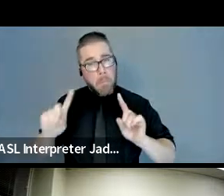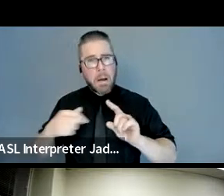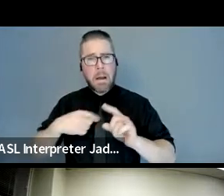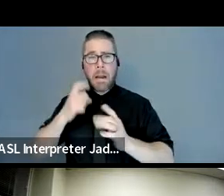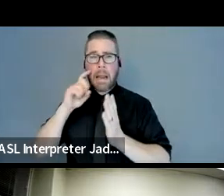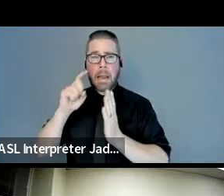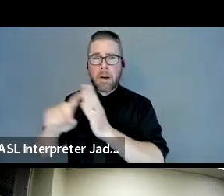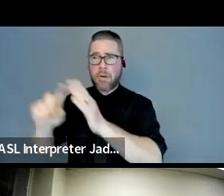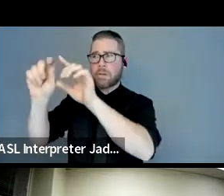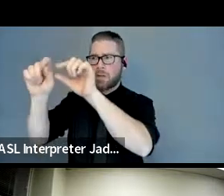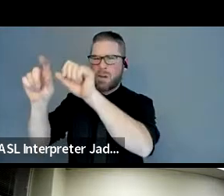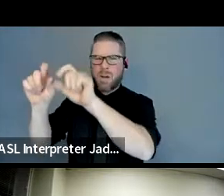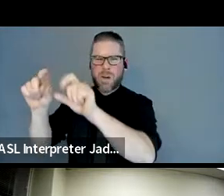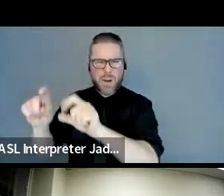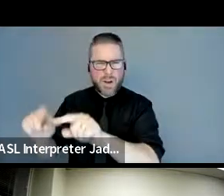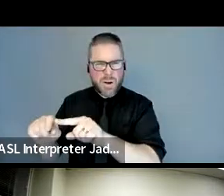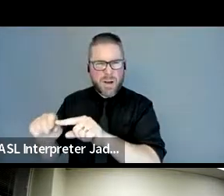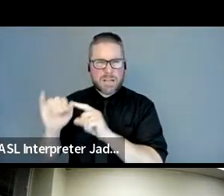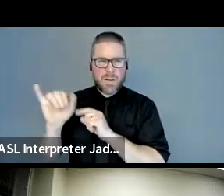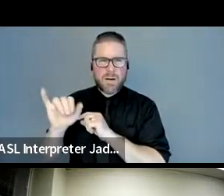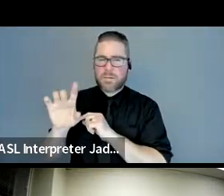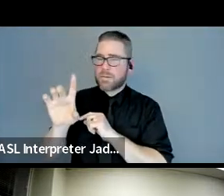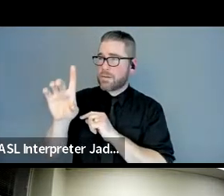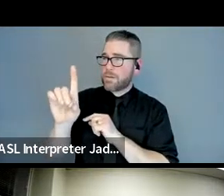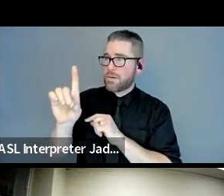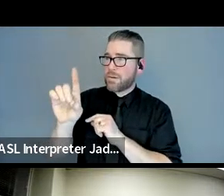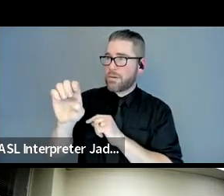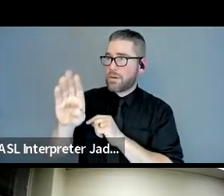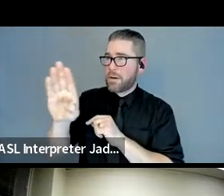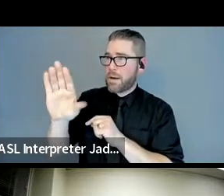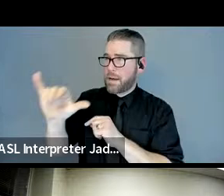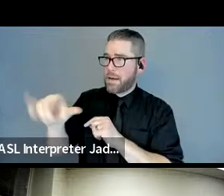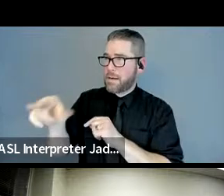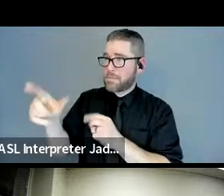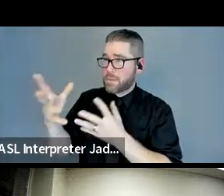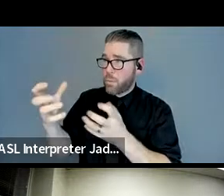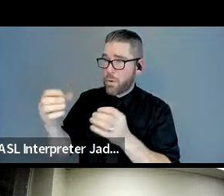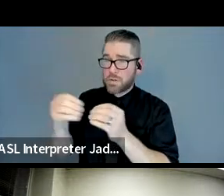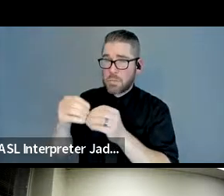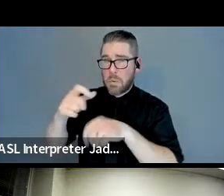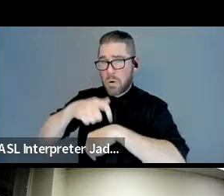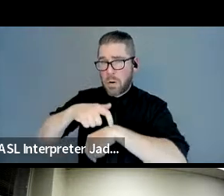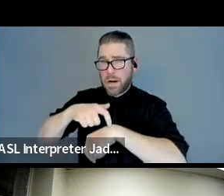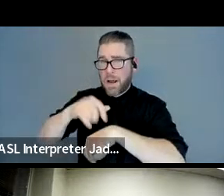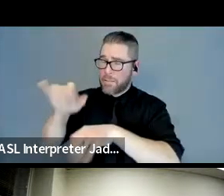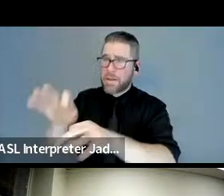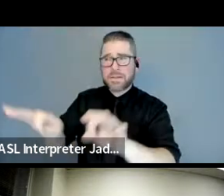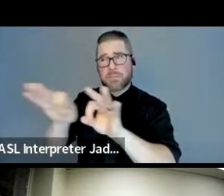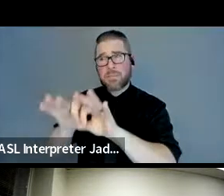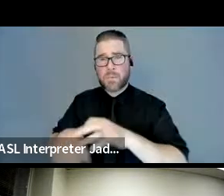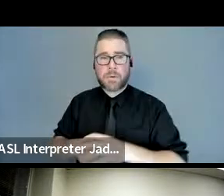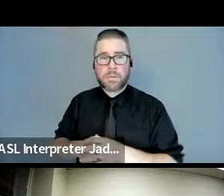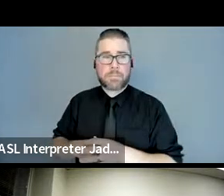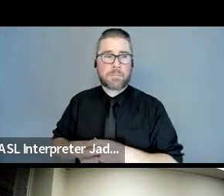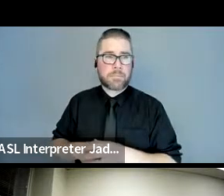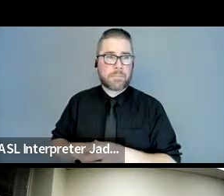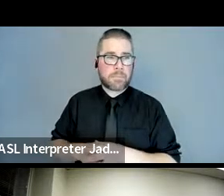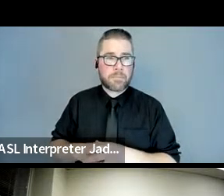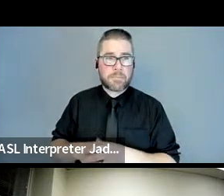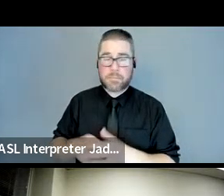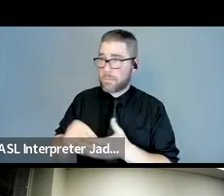more time is important. Yep. Great. So Debbie, go ahead if you have a question.